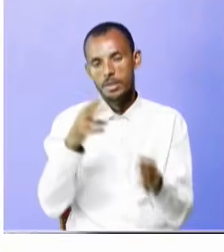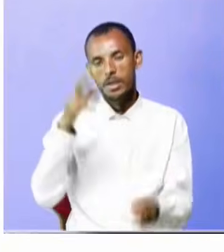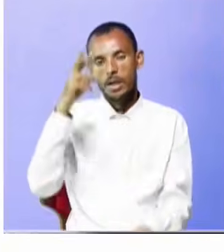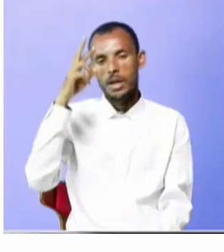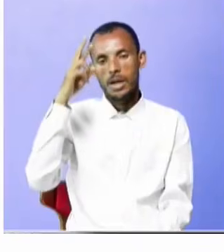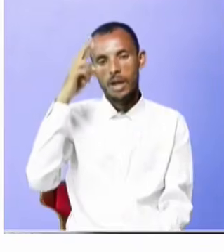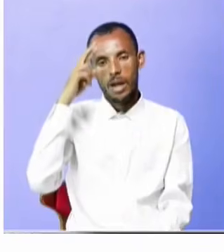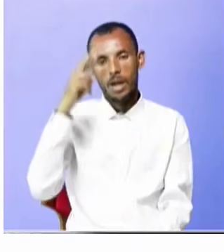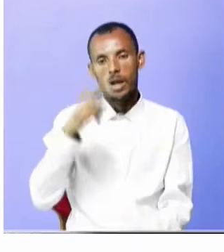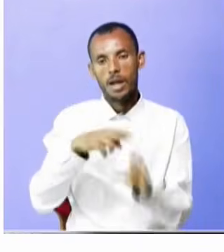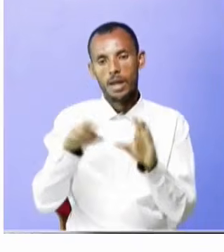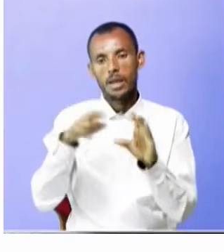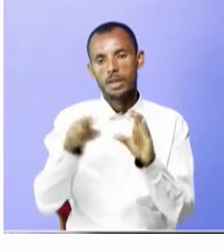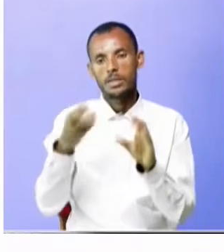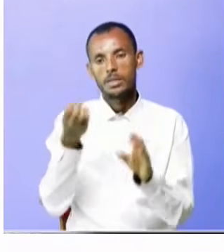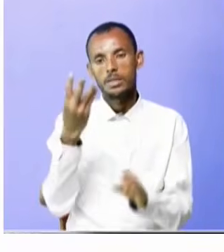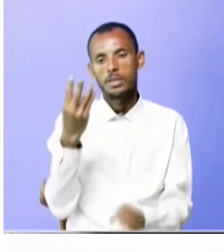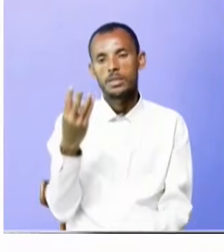is